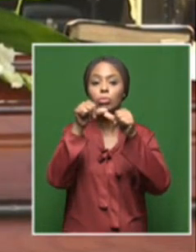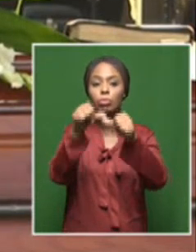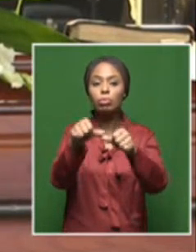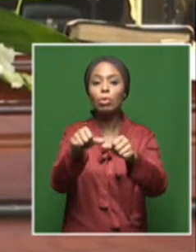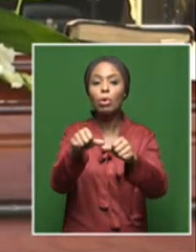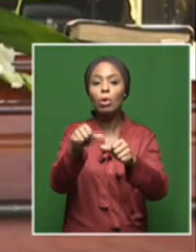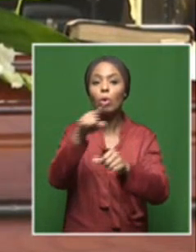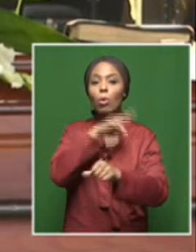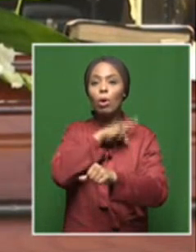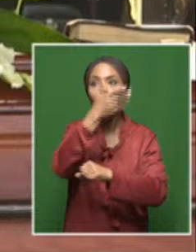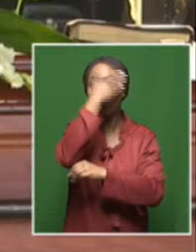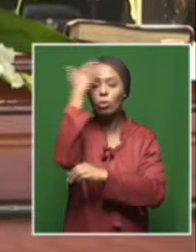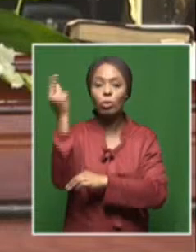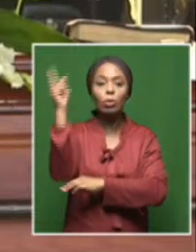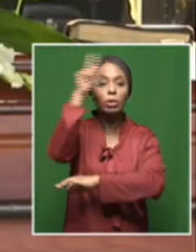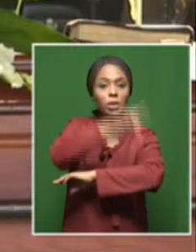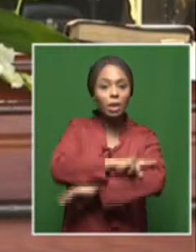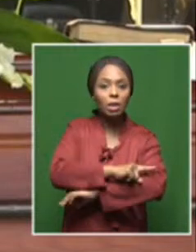hour."